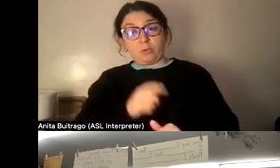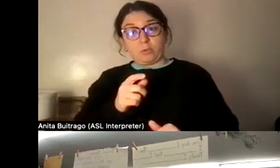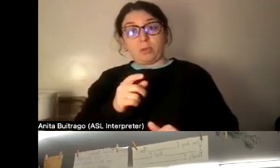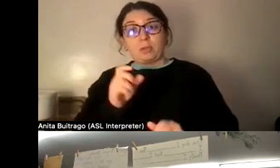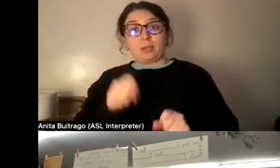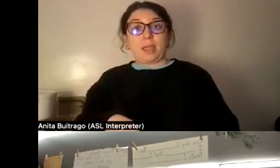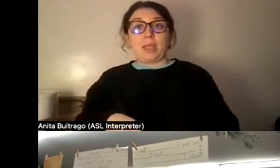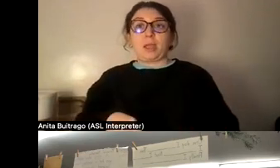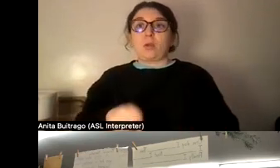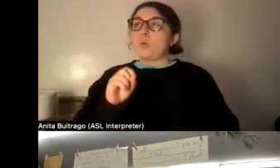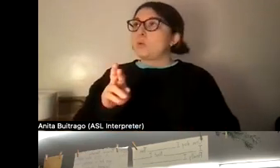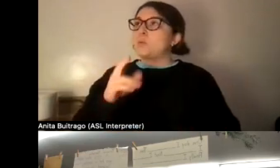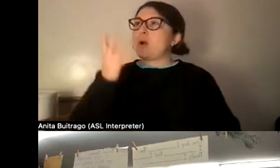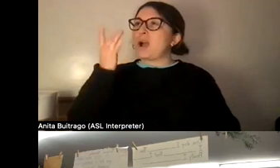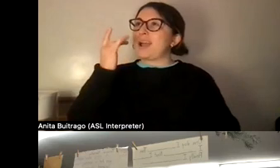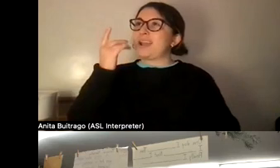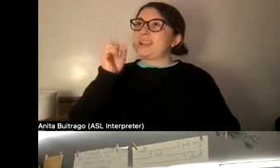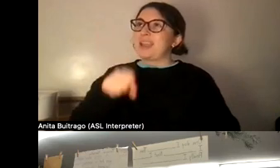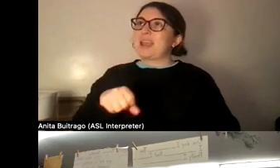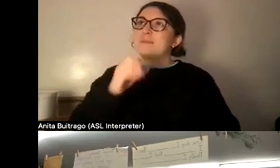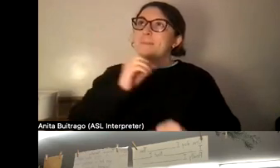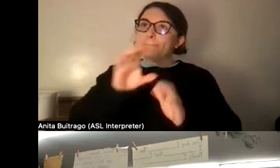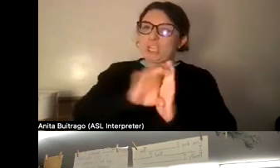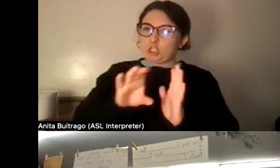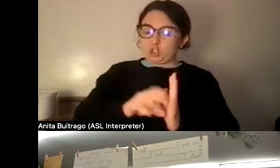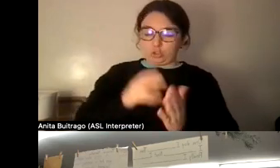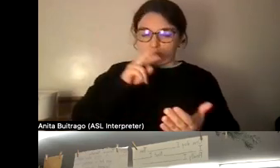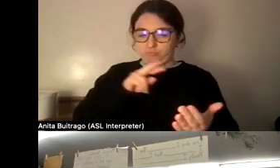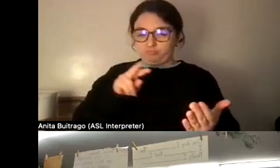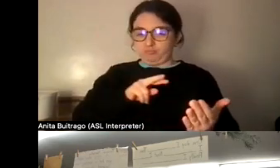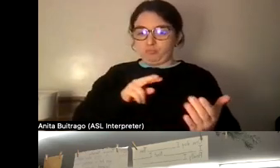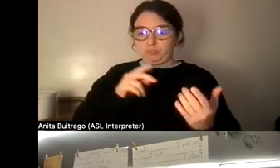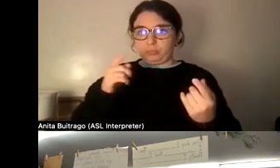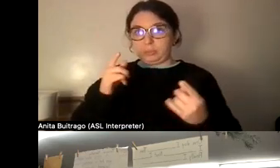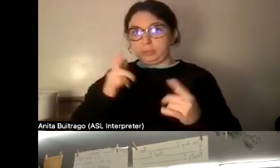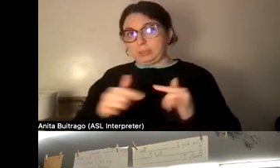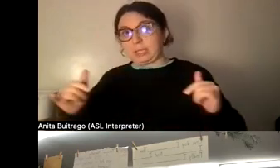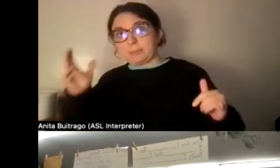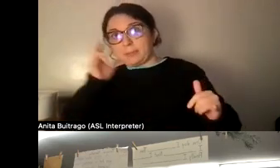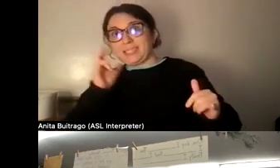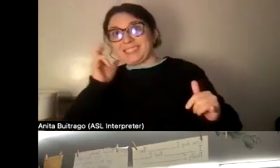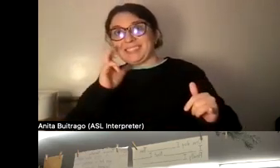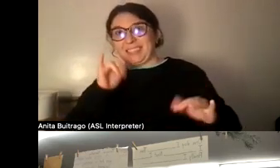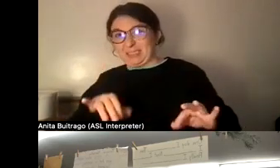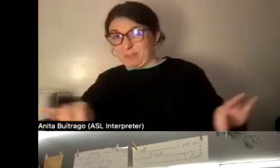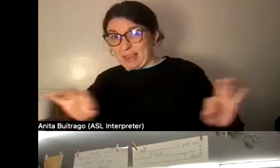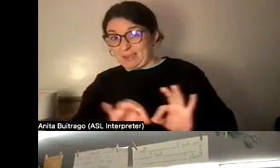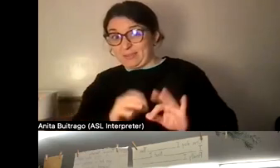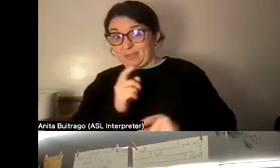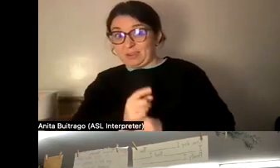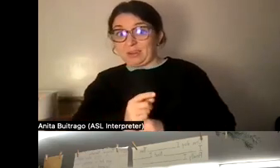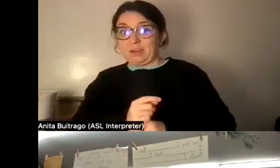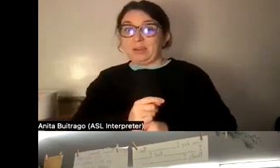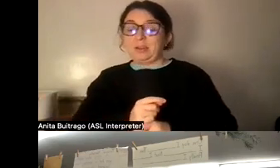while she's listening to the book, which I think is a fun Yeah, I don't think way, it's but- important at Okay. all